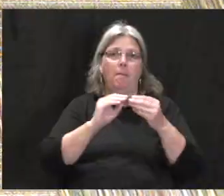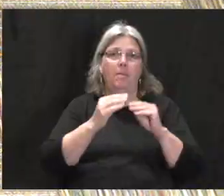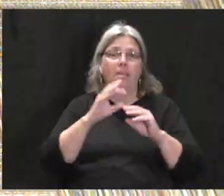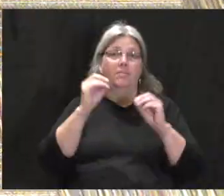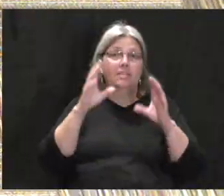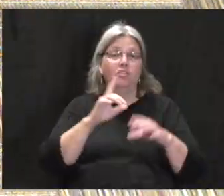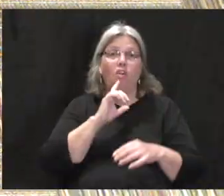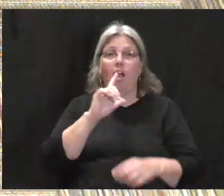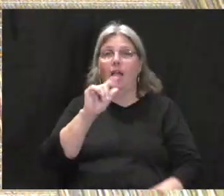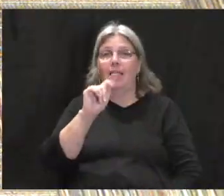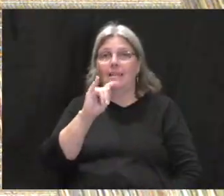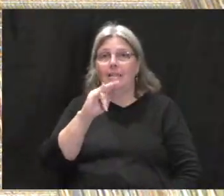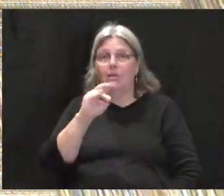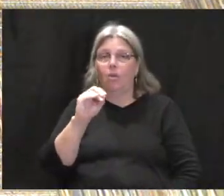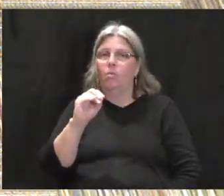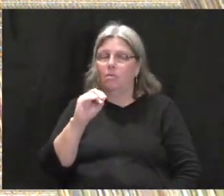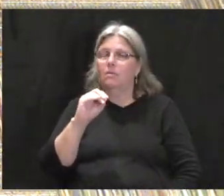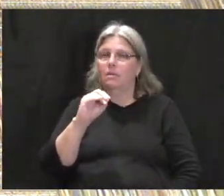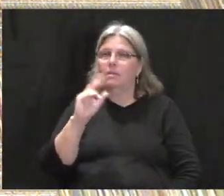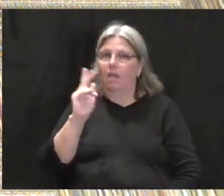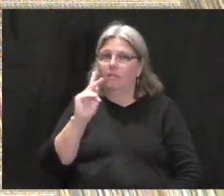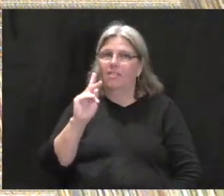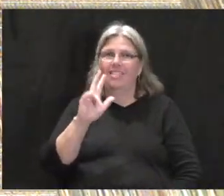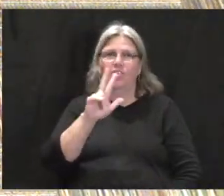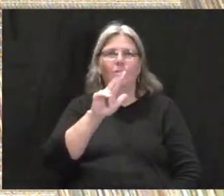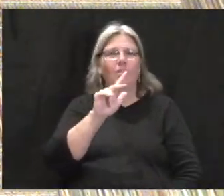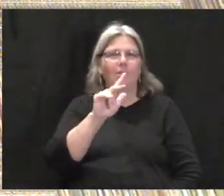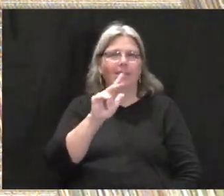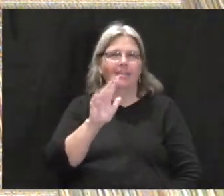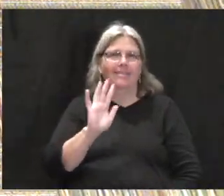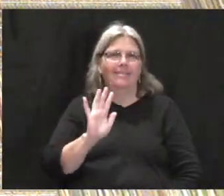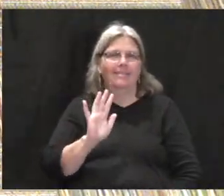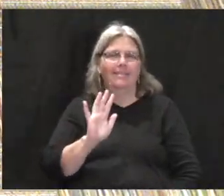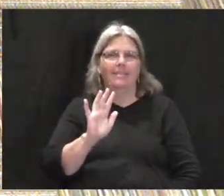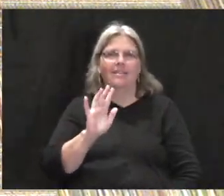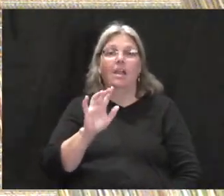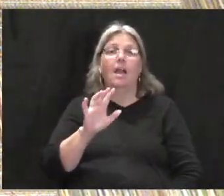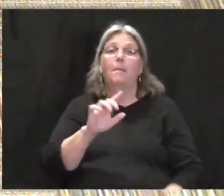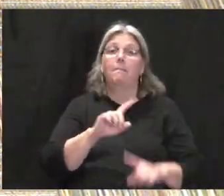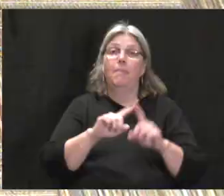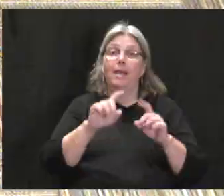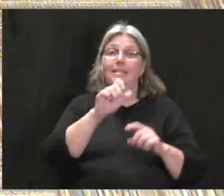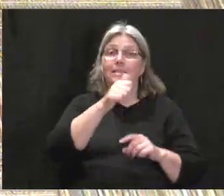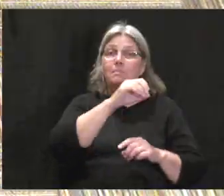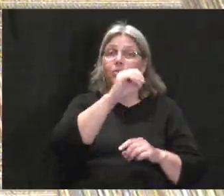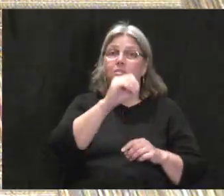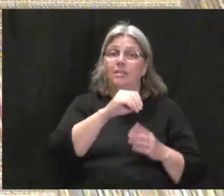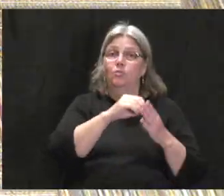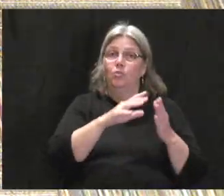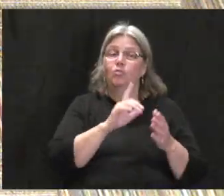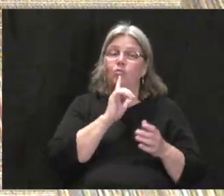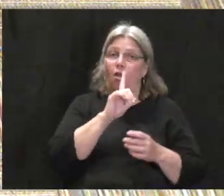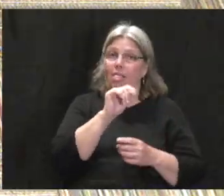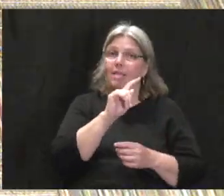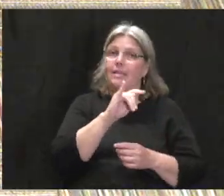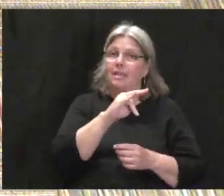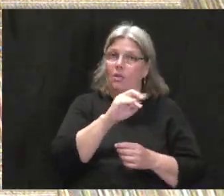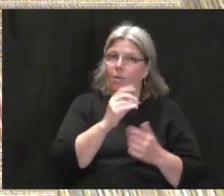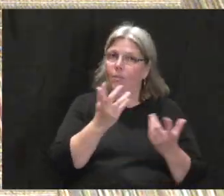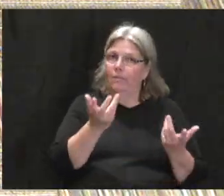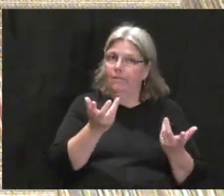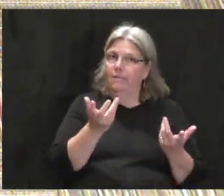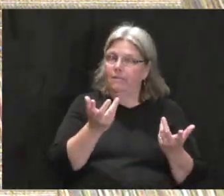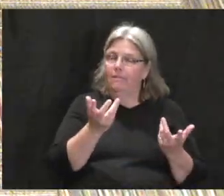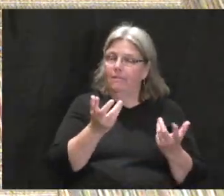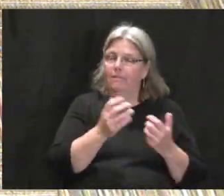students. We need a larger budget in our schools. We cannot continue to do what we're doing